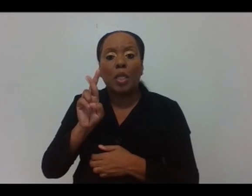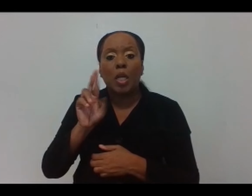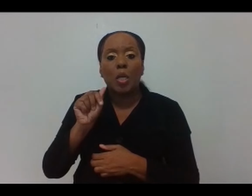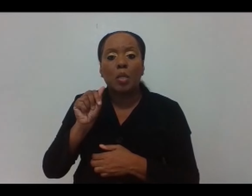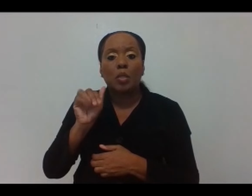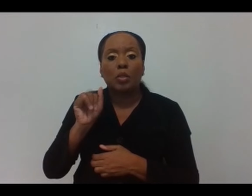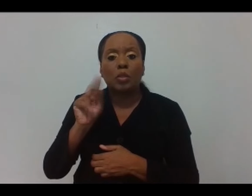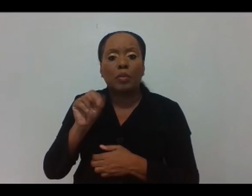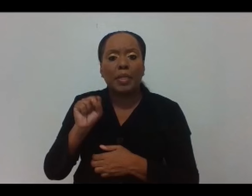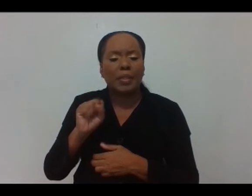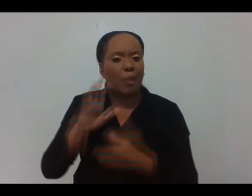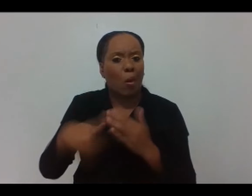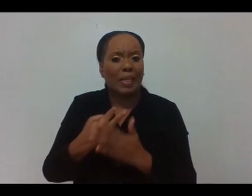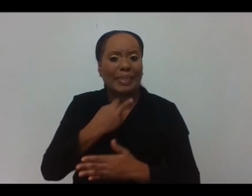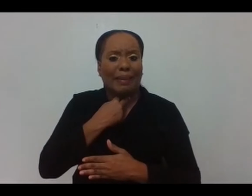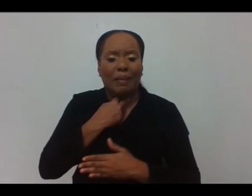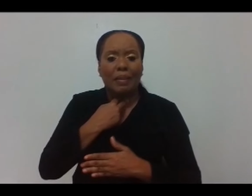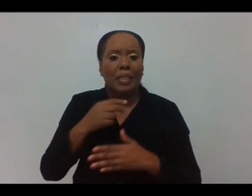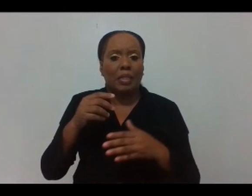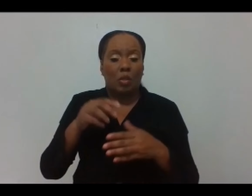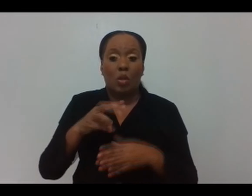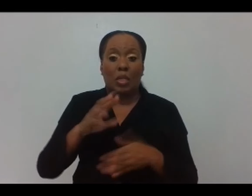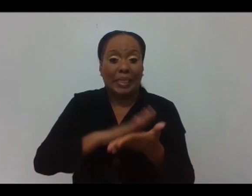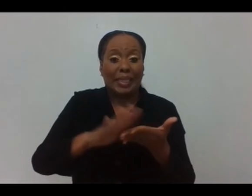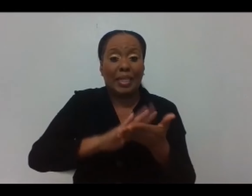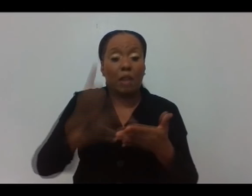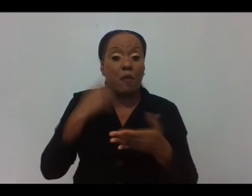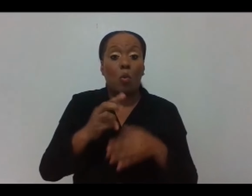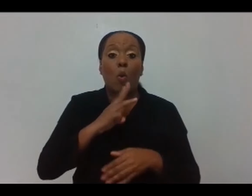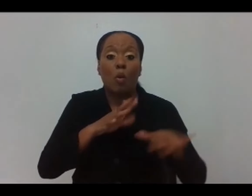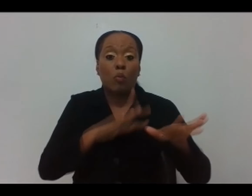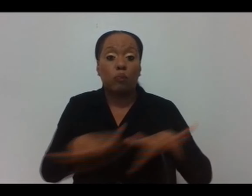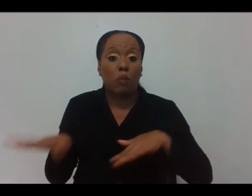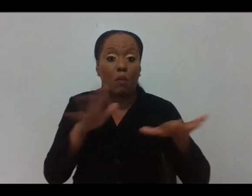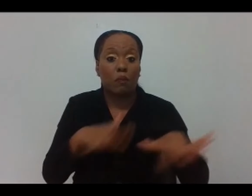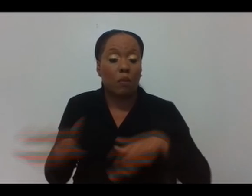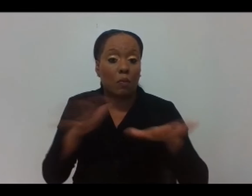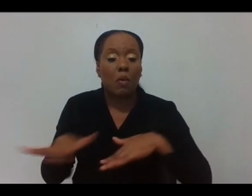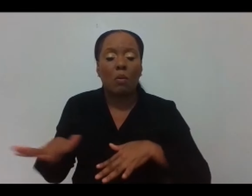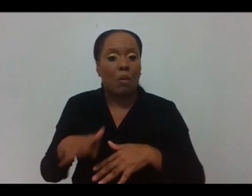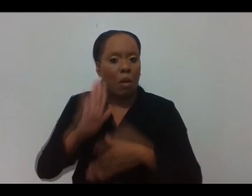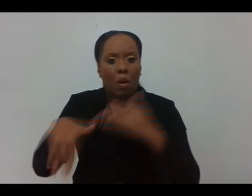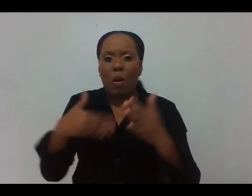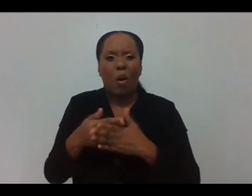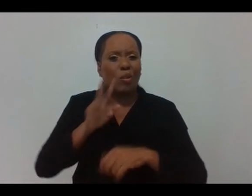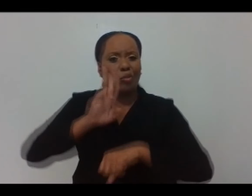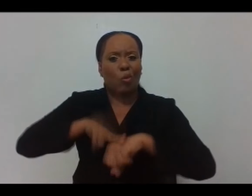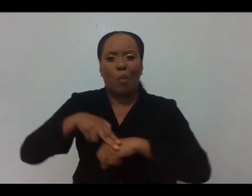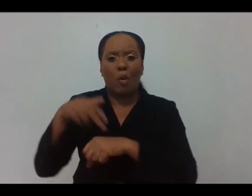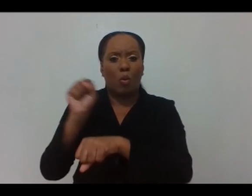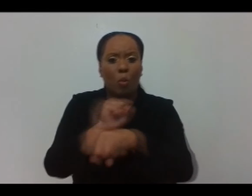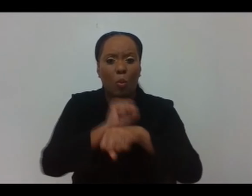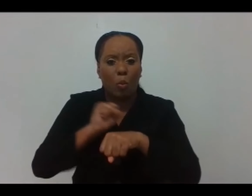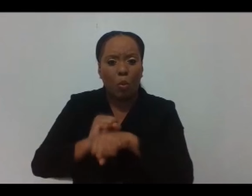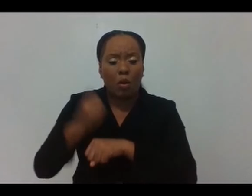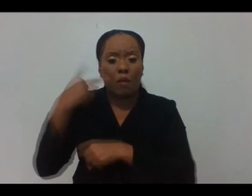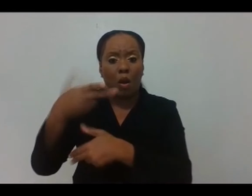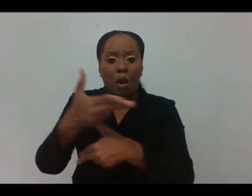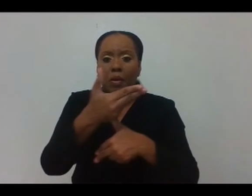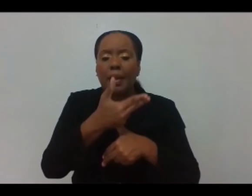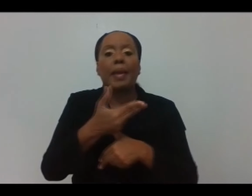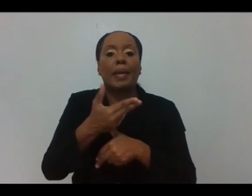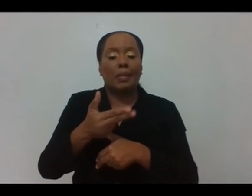well. All of the regular preparation that we do for a hurricane is in full swing for us. What do you